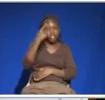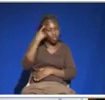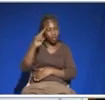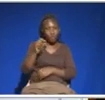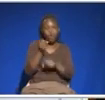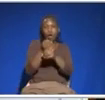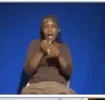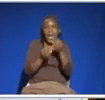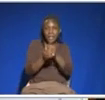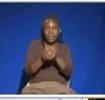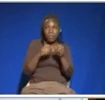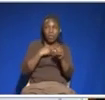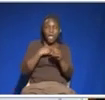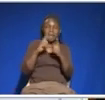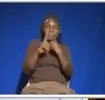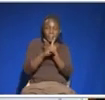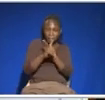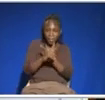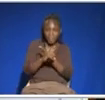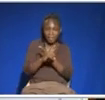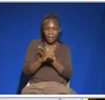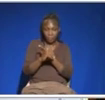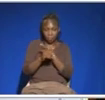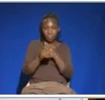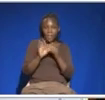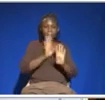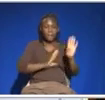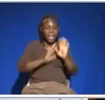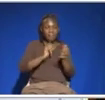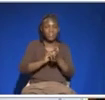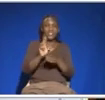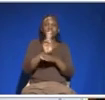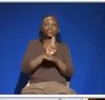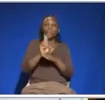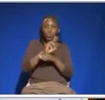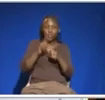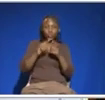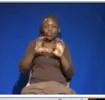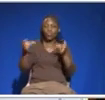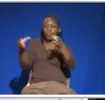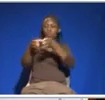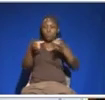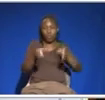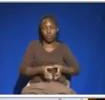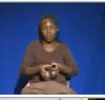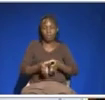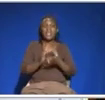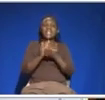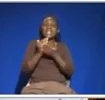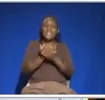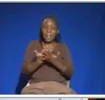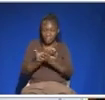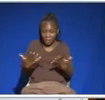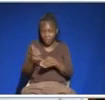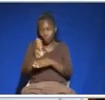different features that are used to classify these living organisms. Some of the